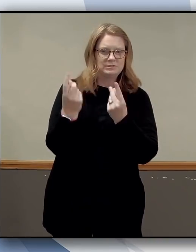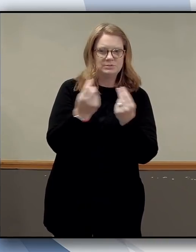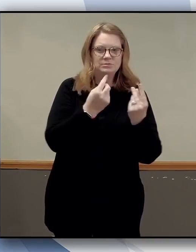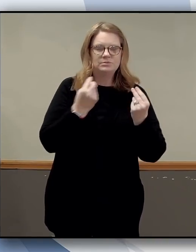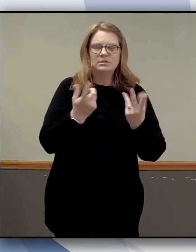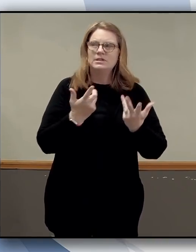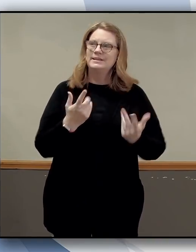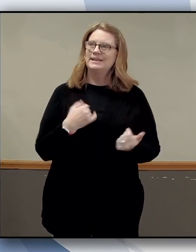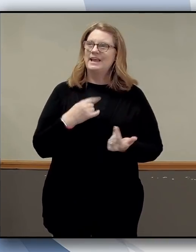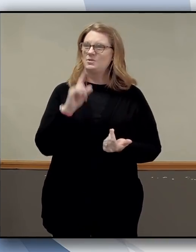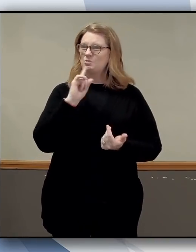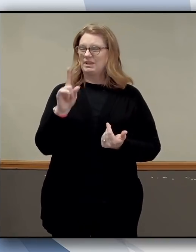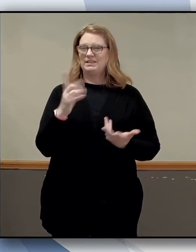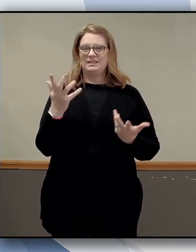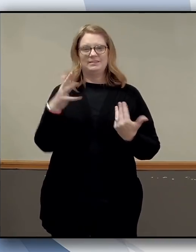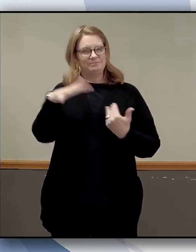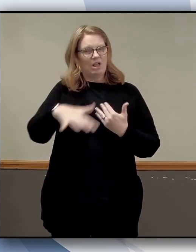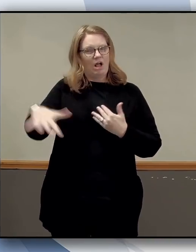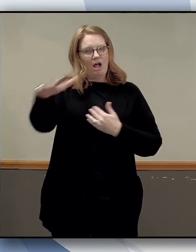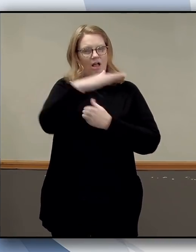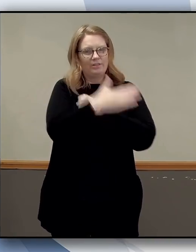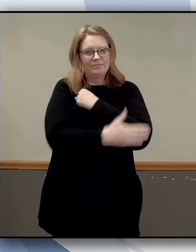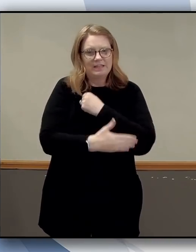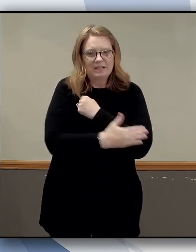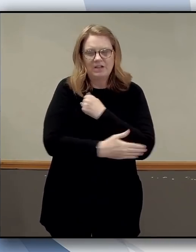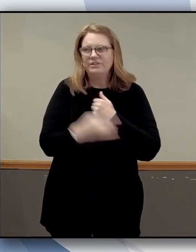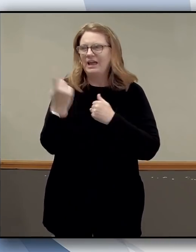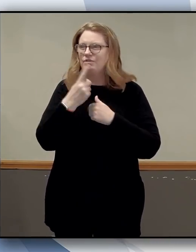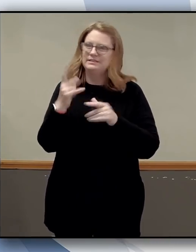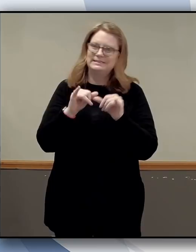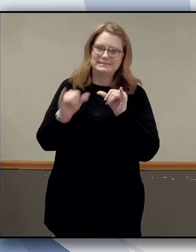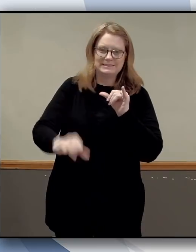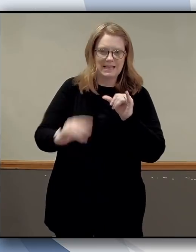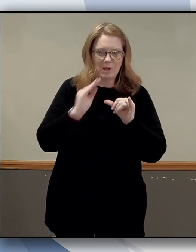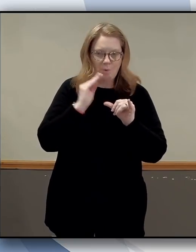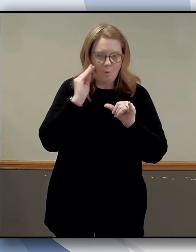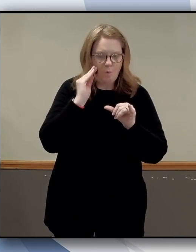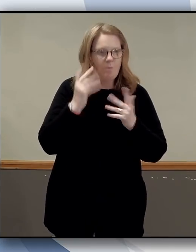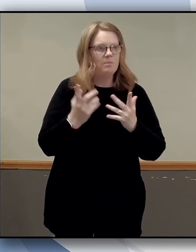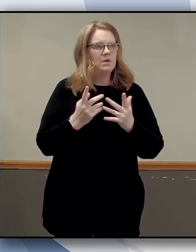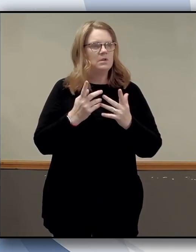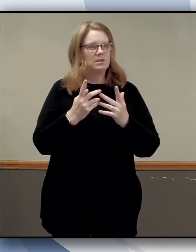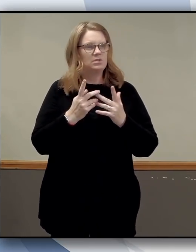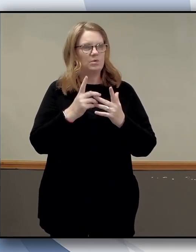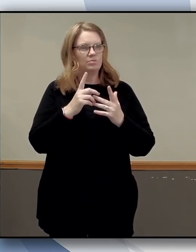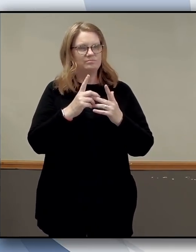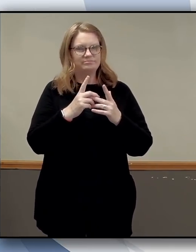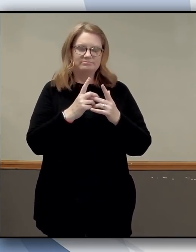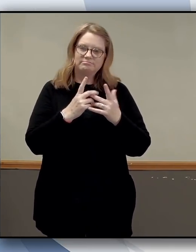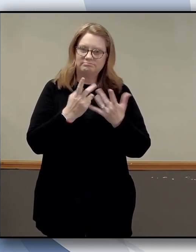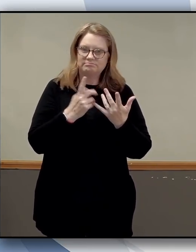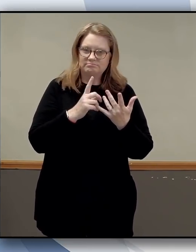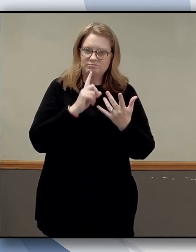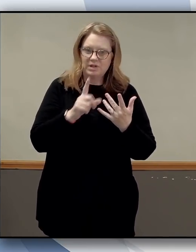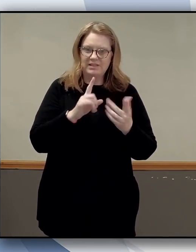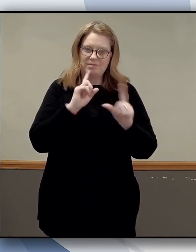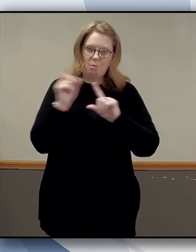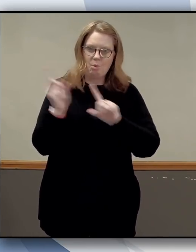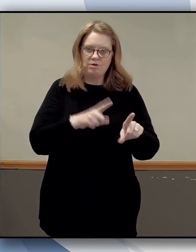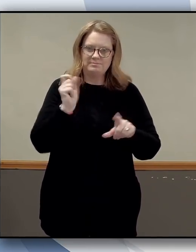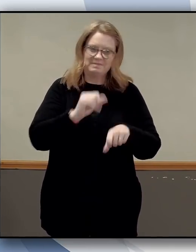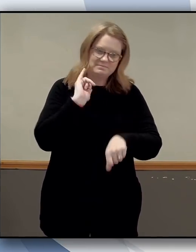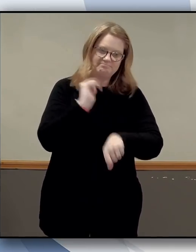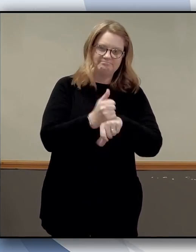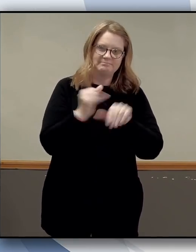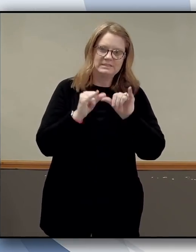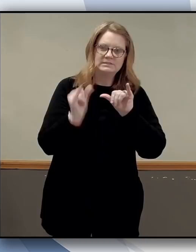was saying, hey, everybody needs to issue shelter in place, everyone's got to issue stay-at-home orders. There was a lot of pressure coming from